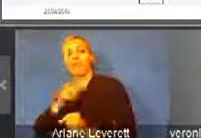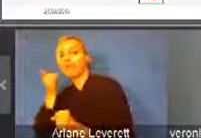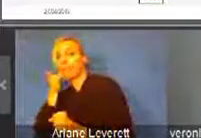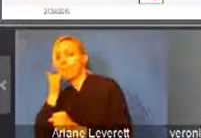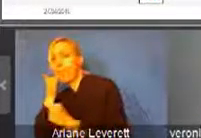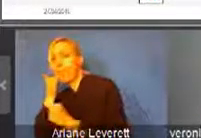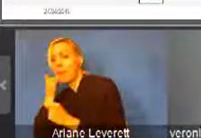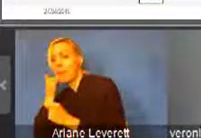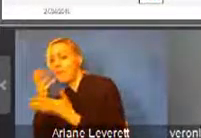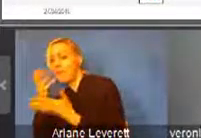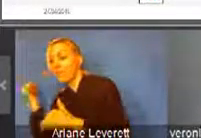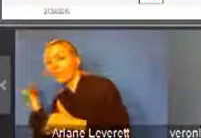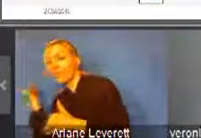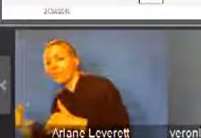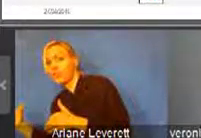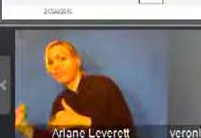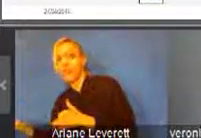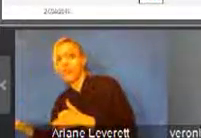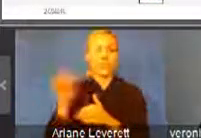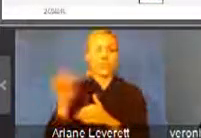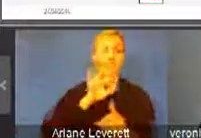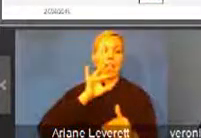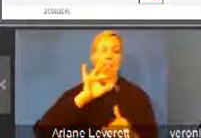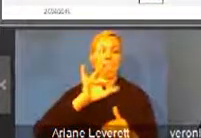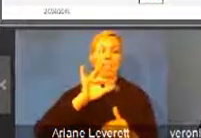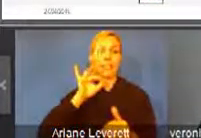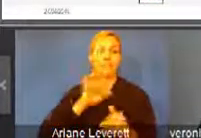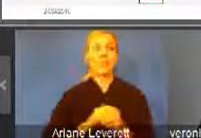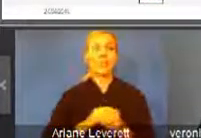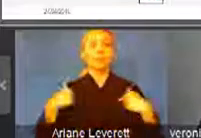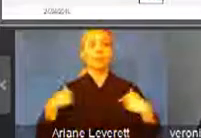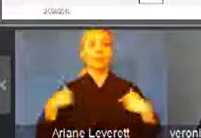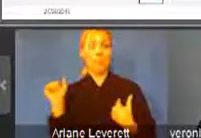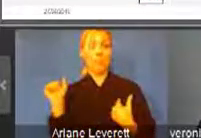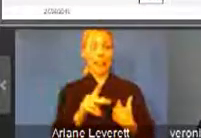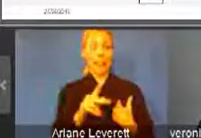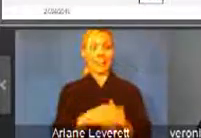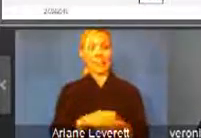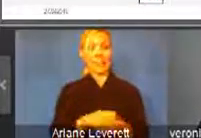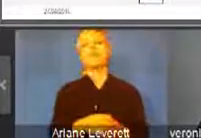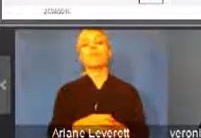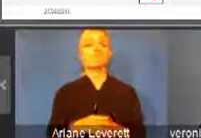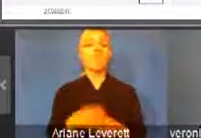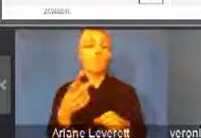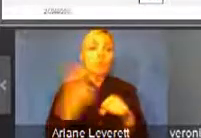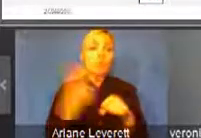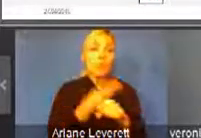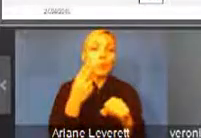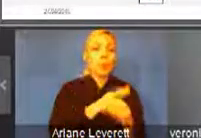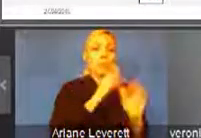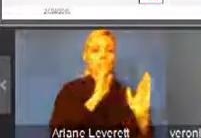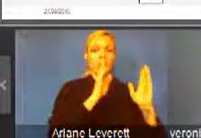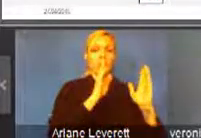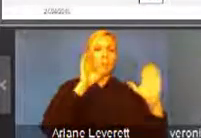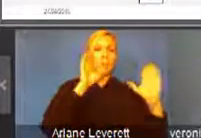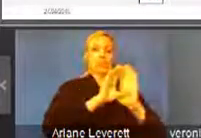So please these icons the whole time, but questions just after the presentation is finished.